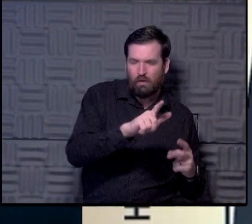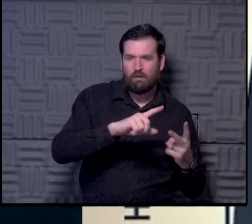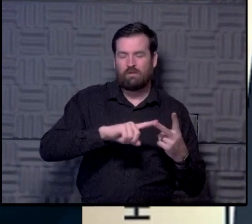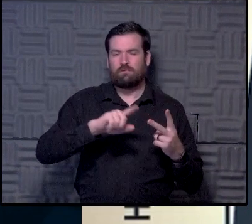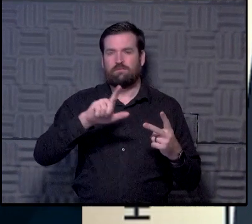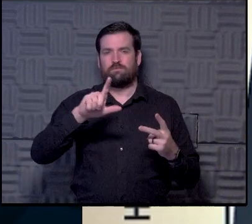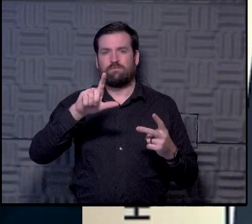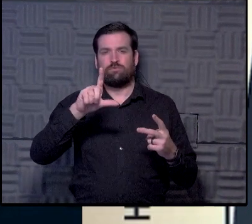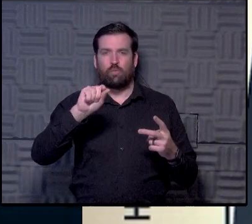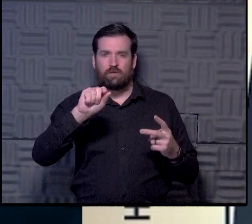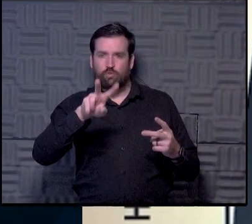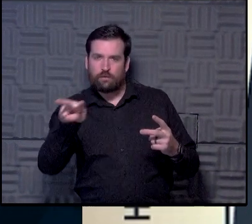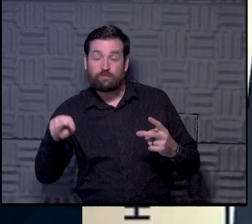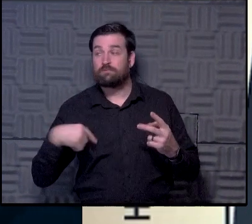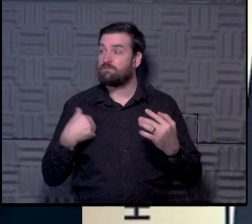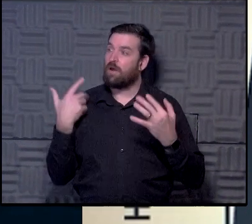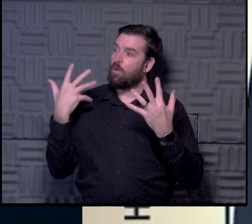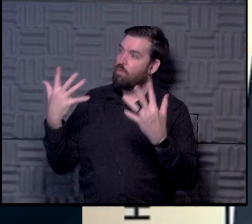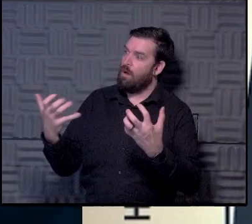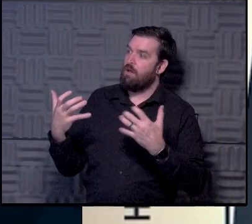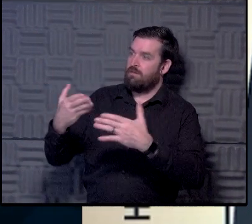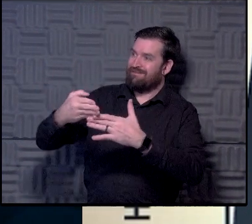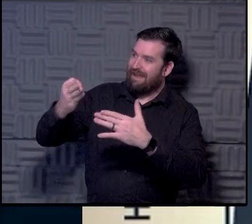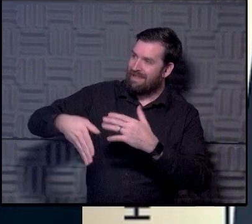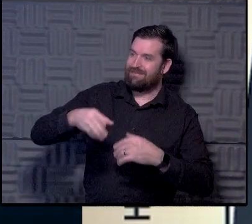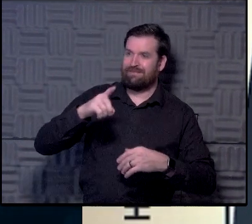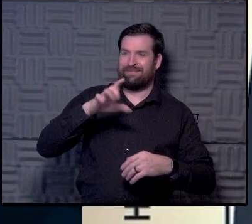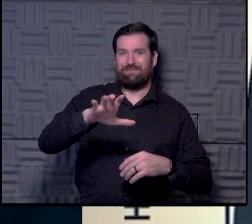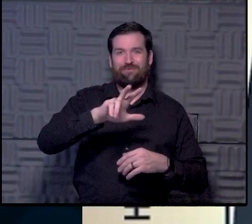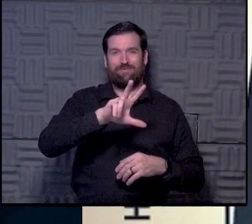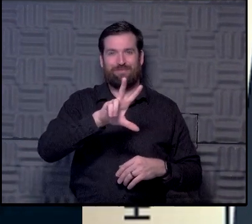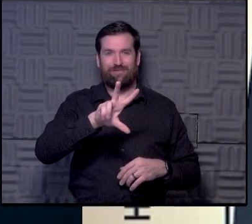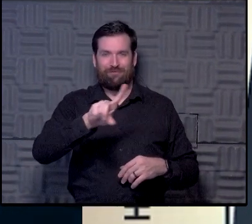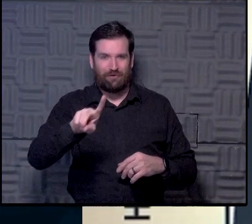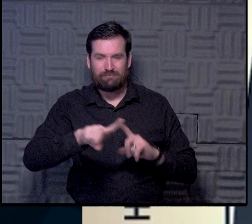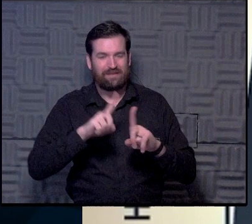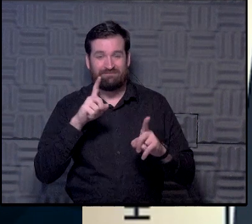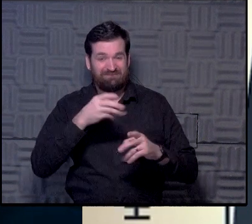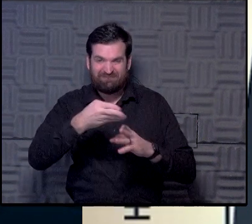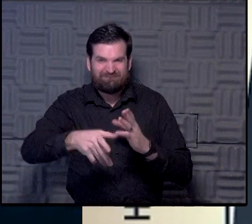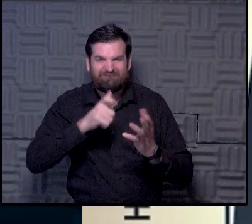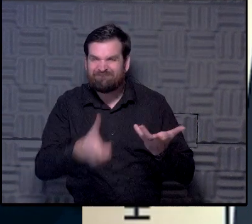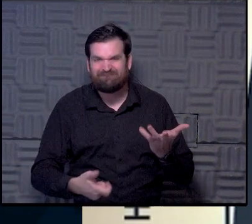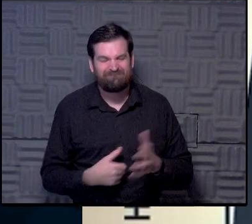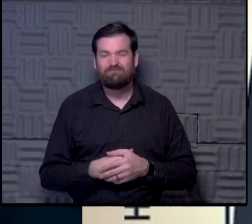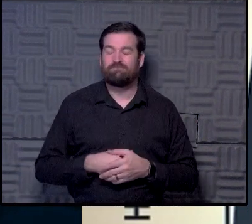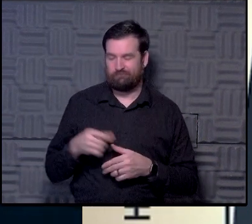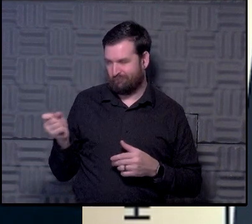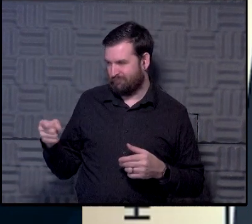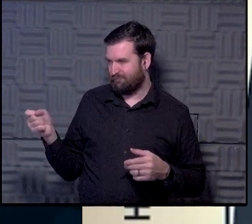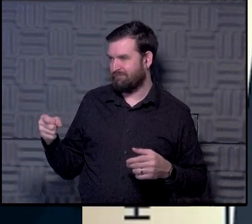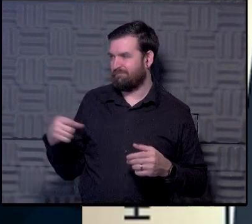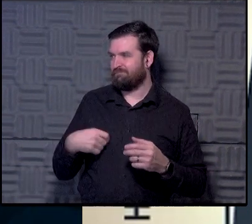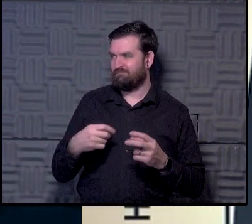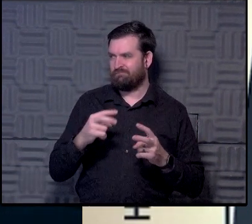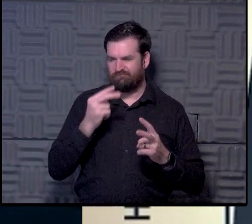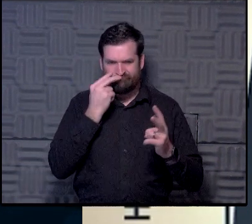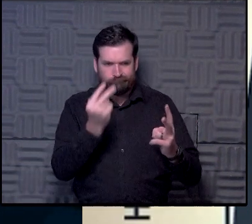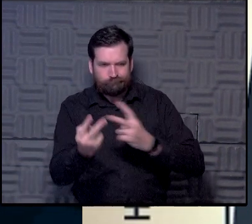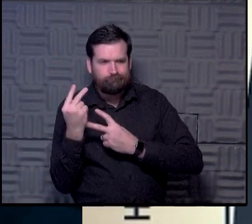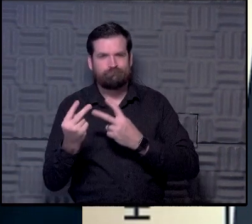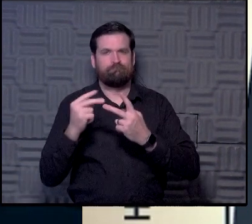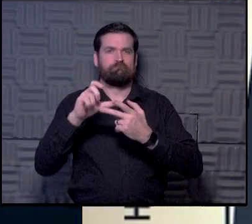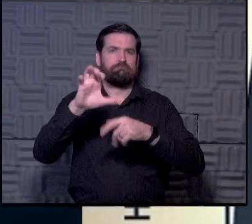I'd sure like it to all have ended on December 31st, but it didn't end. It's not ending. So in reflecting on 10